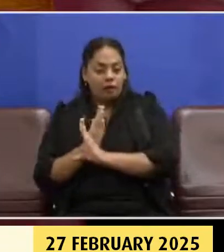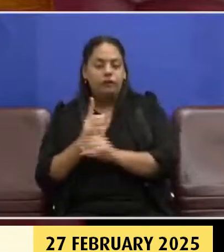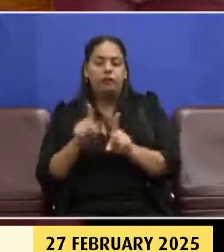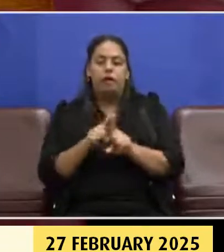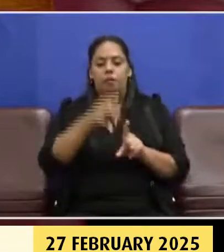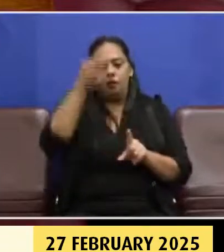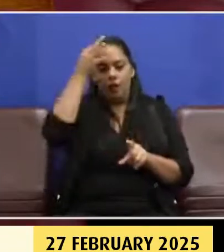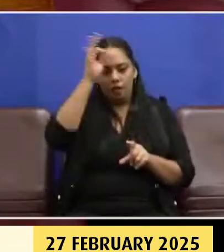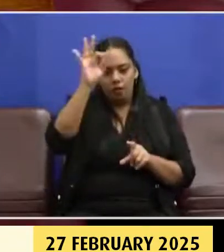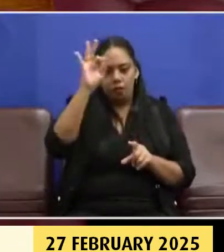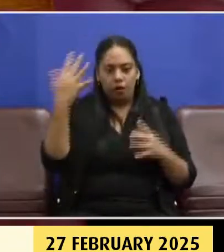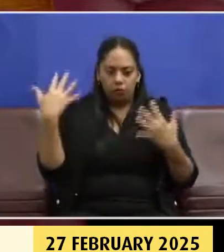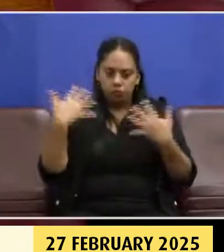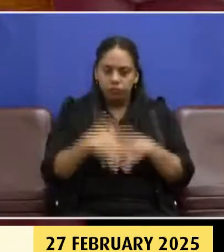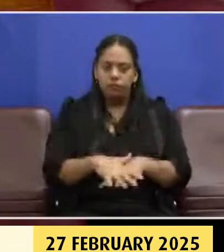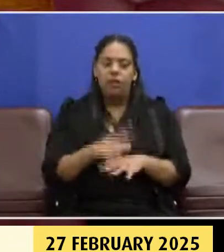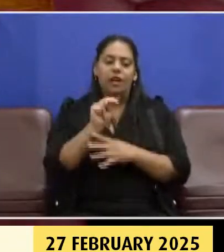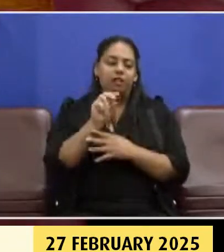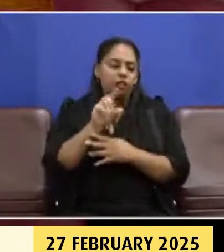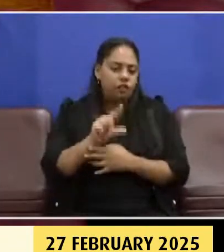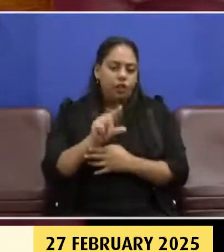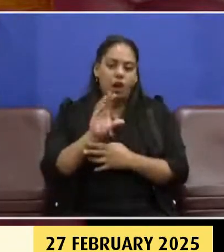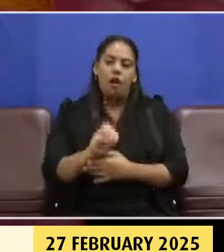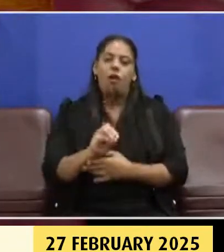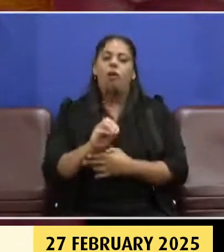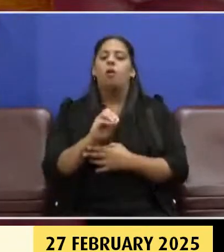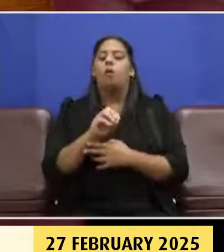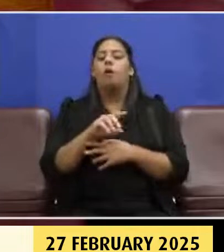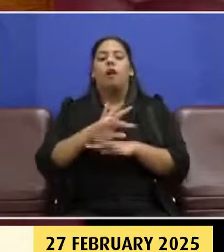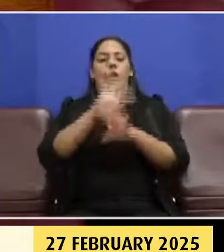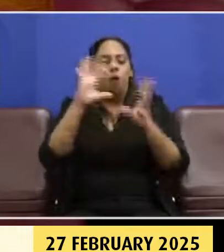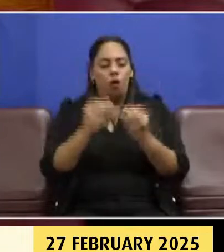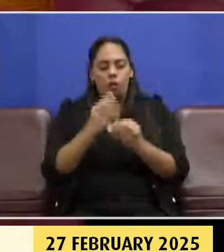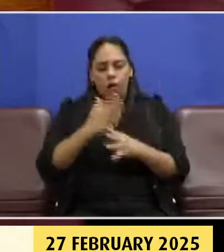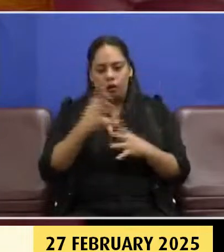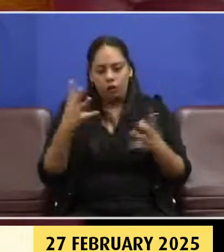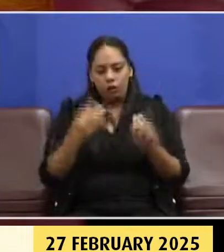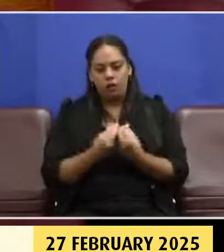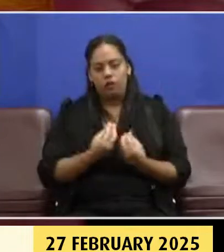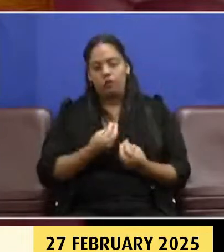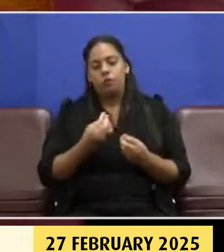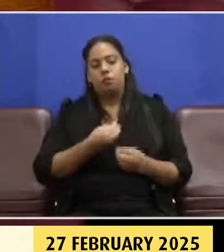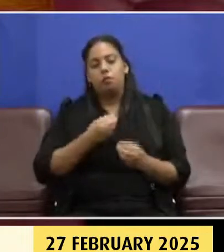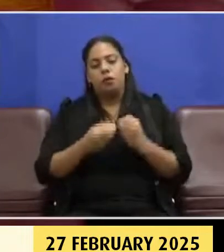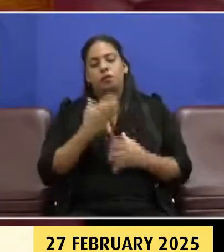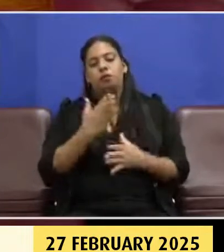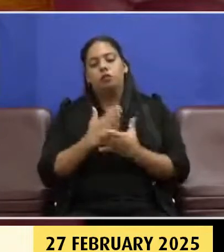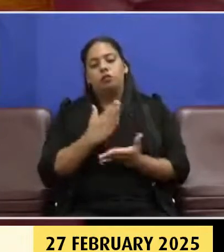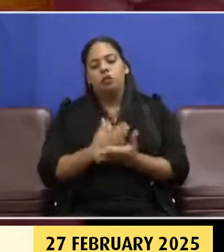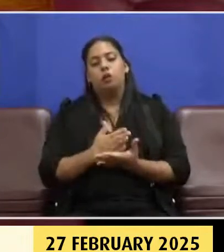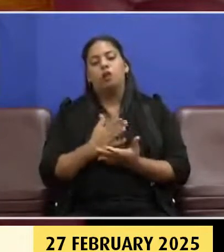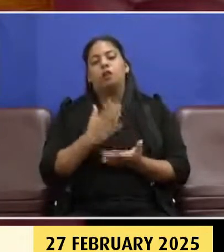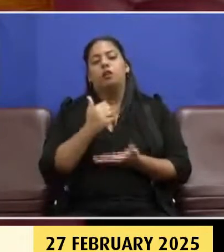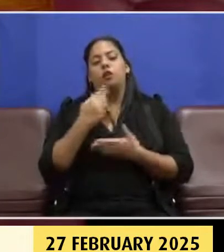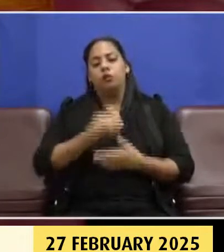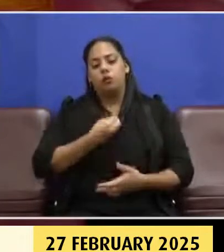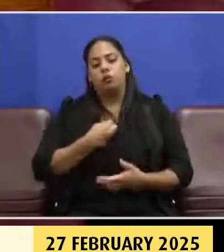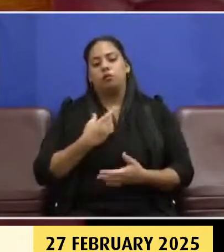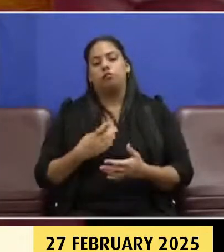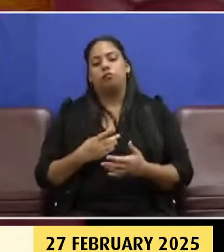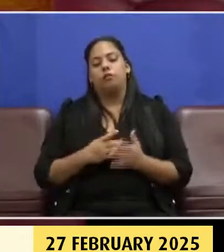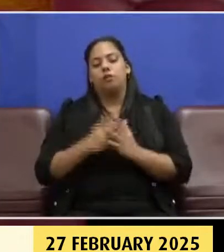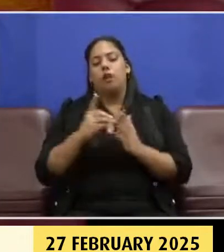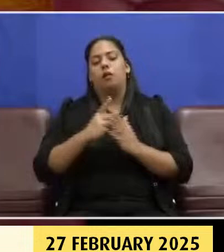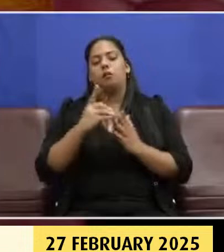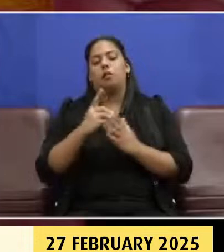government, civil society, and NGO are all working together to ensure that youth development issues are integrated in society. Second to